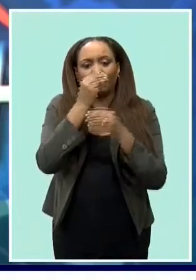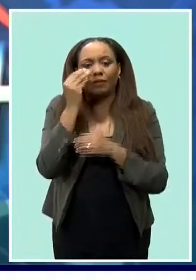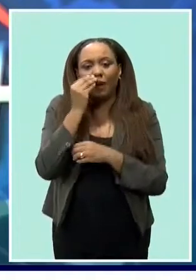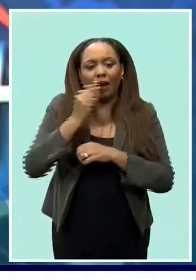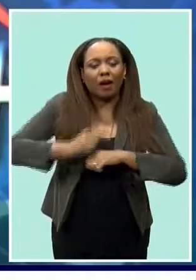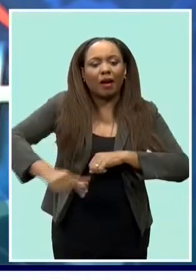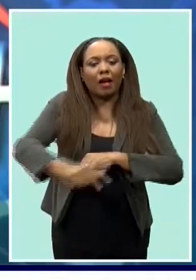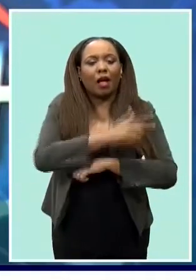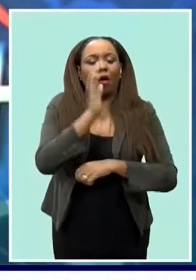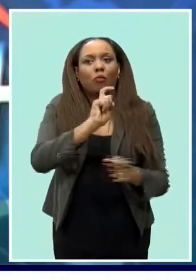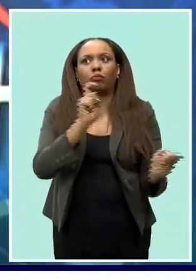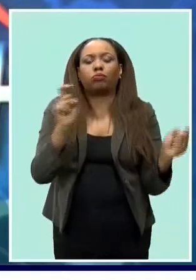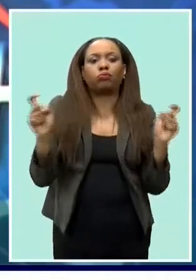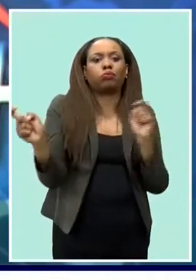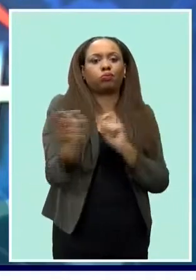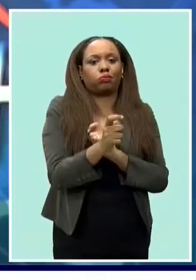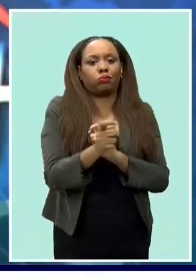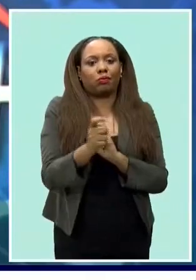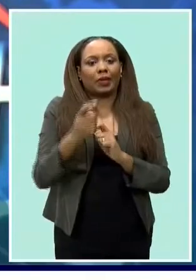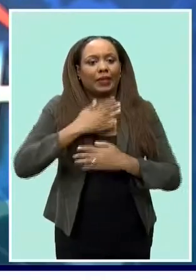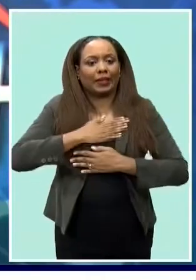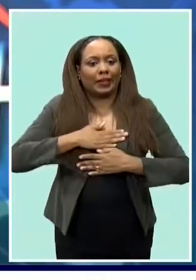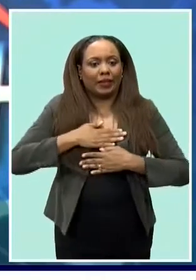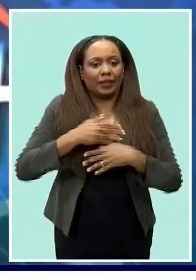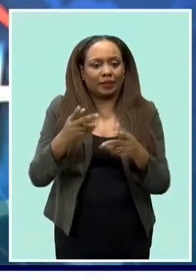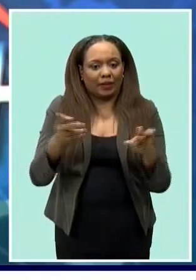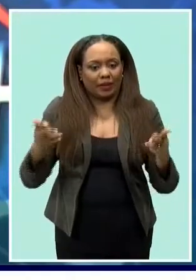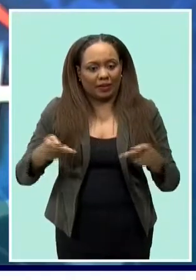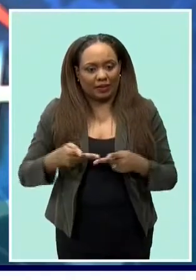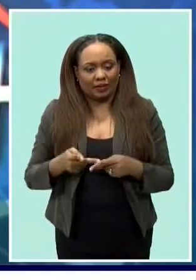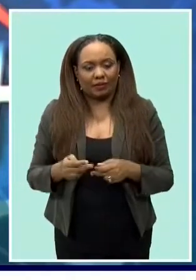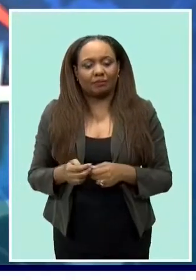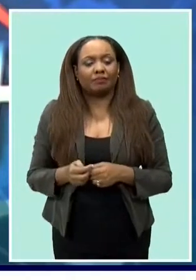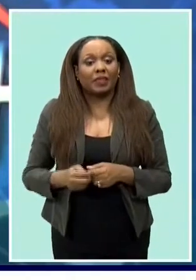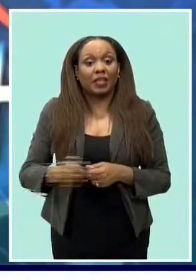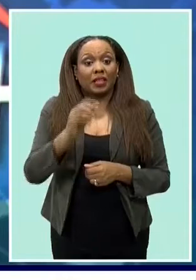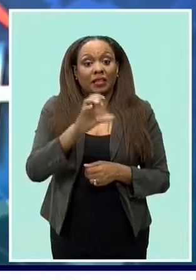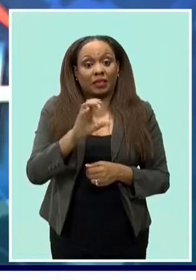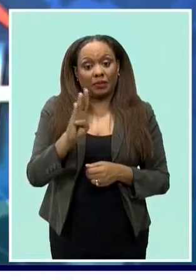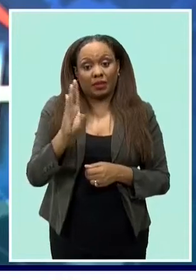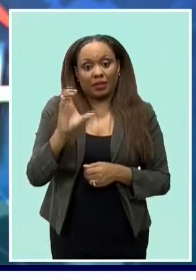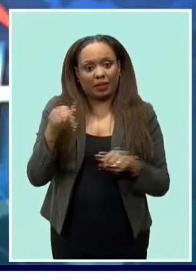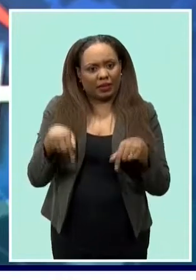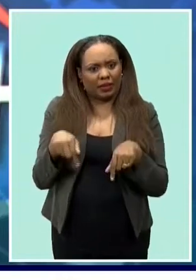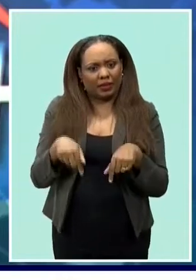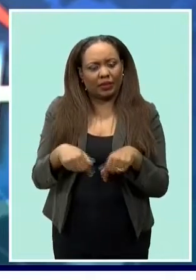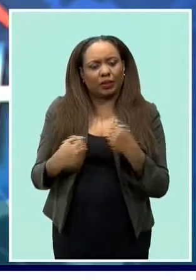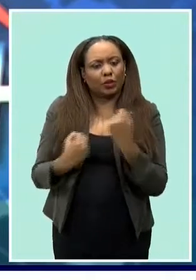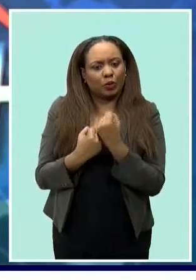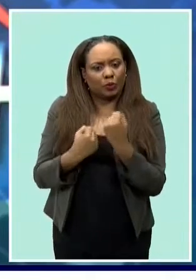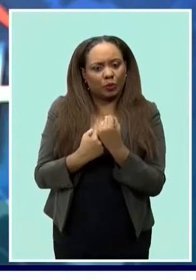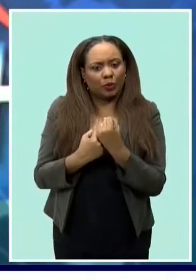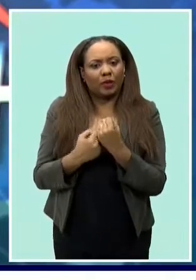transform into an entertainment center. The Caribbean Broadcasting Corporation is among the sponsors. Marketing